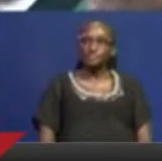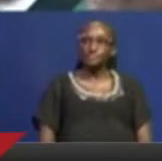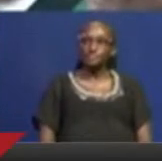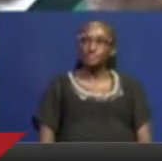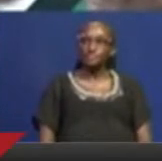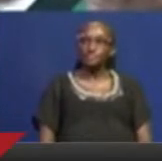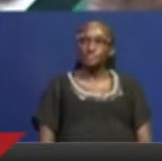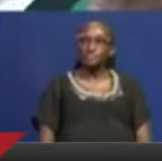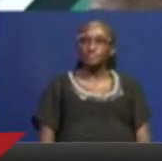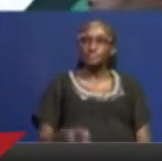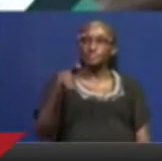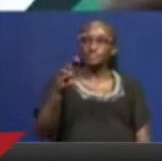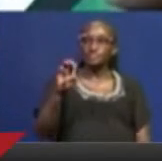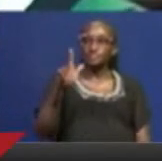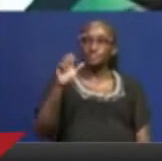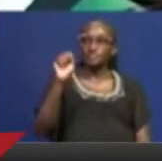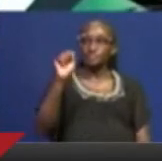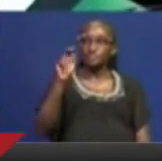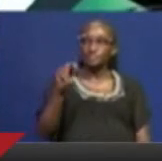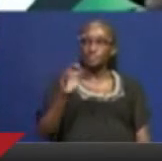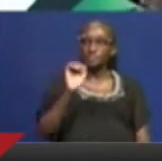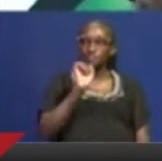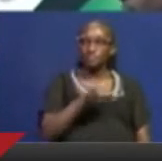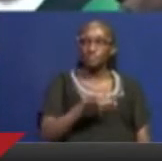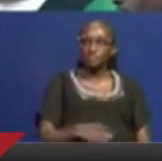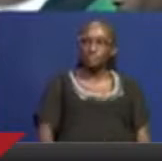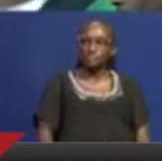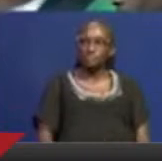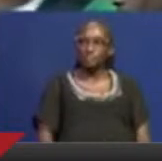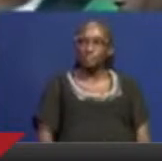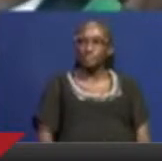Belgut, Nelson Koech.